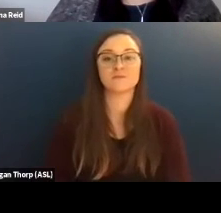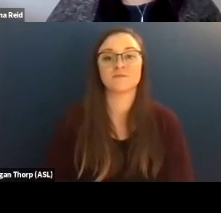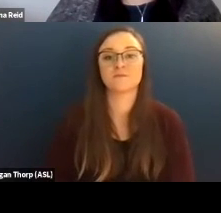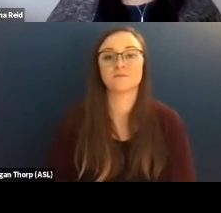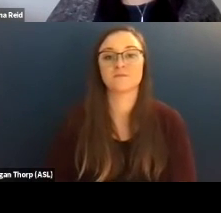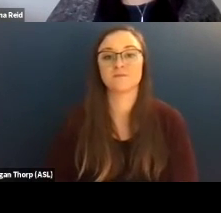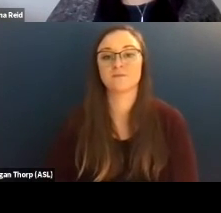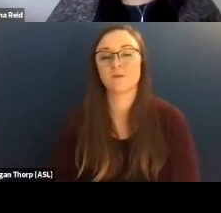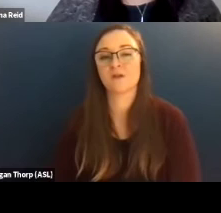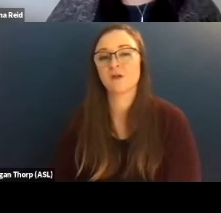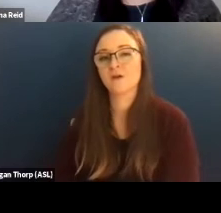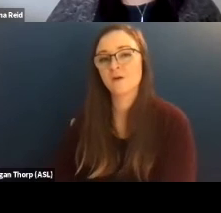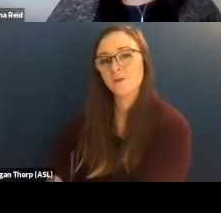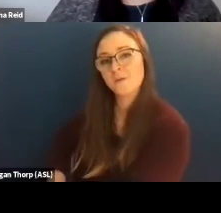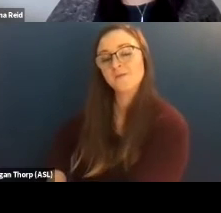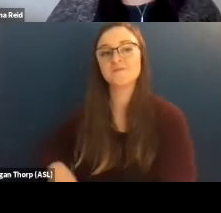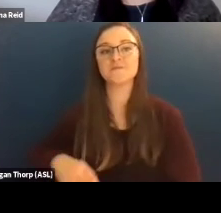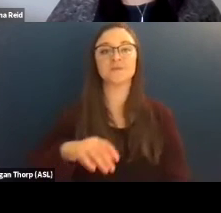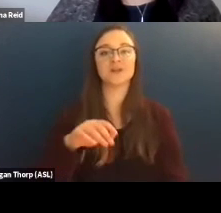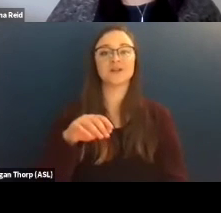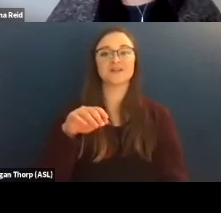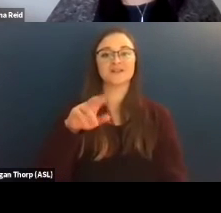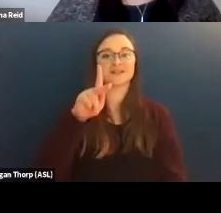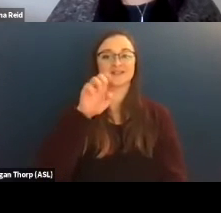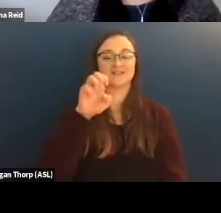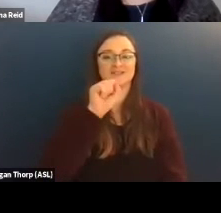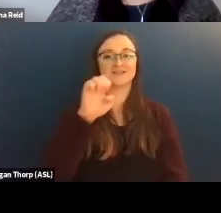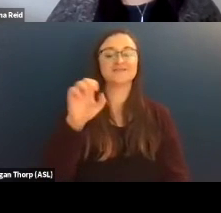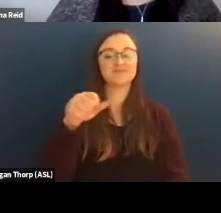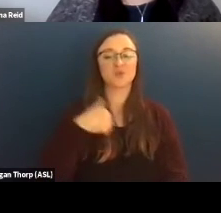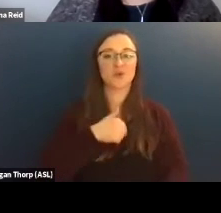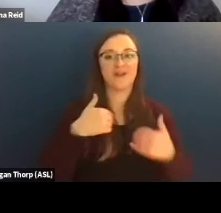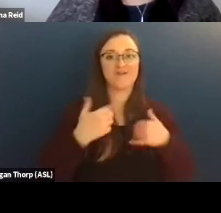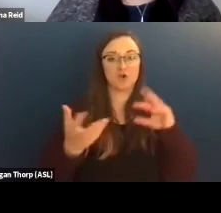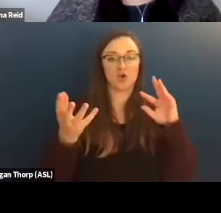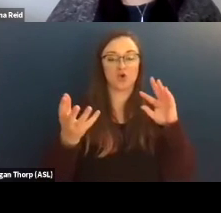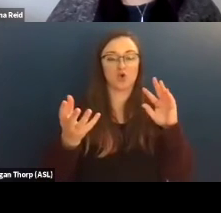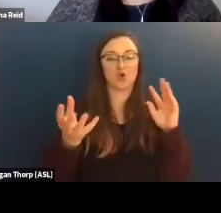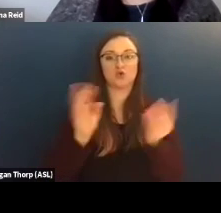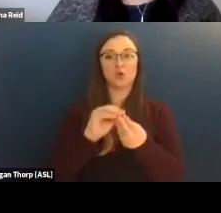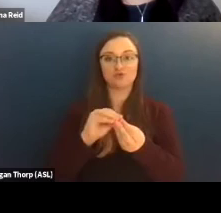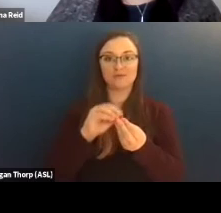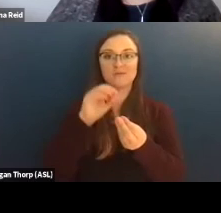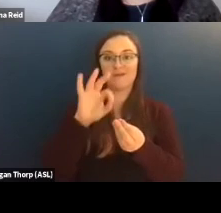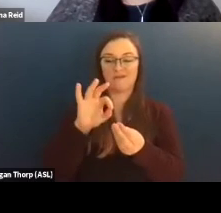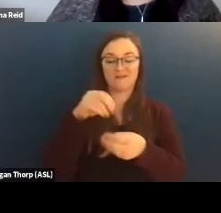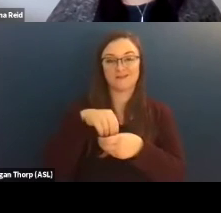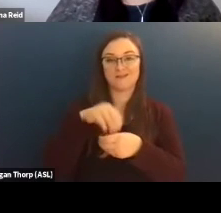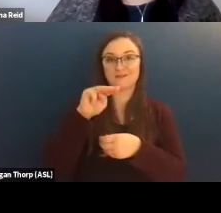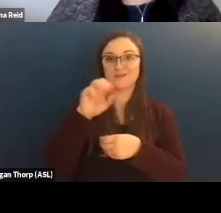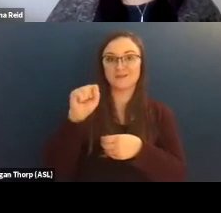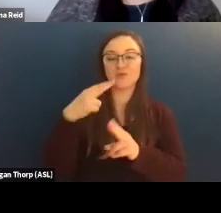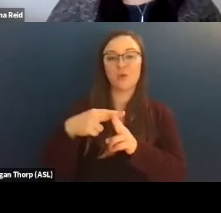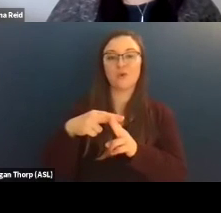Yes, we have actually an entire, almost a consortium in the state of Mississippi called the Mississippi Community